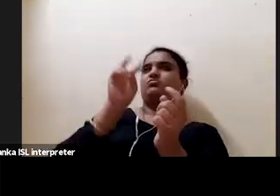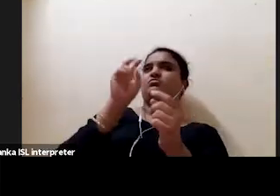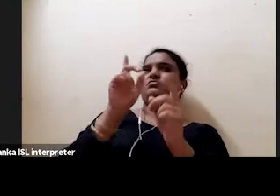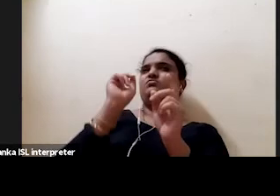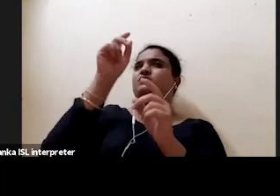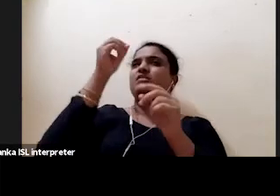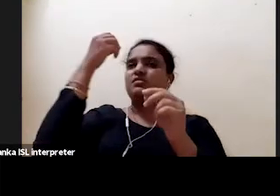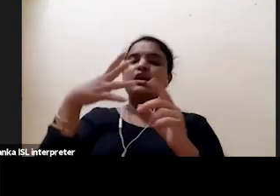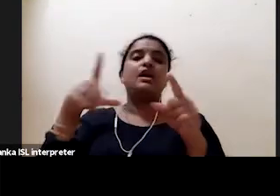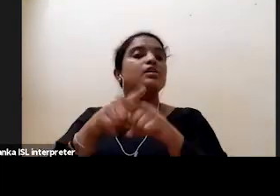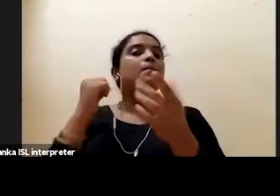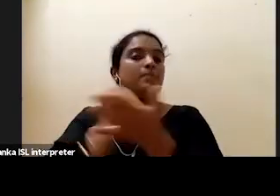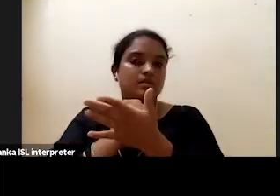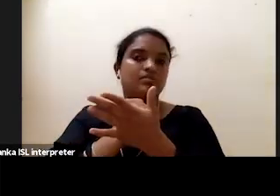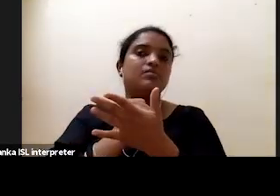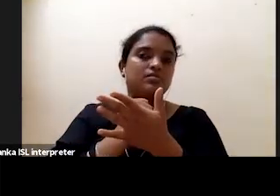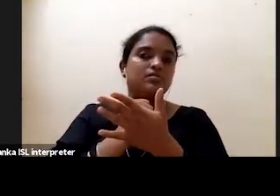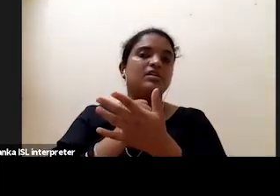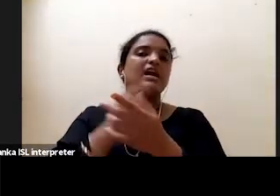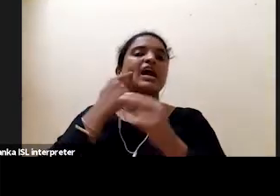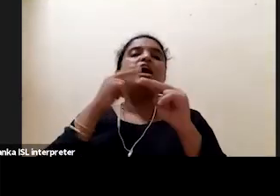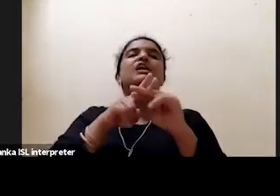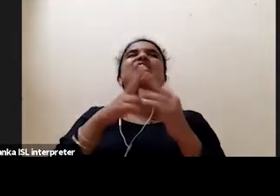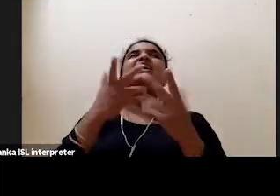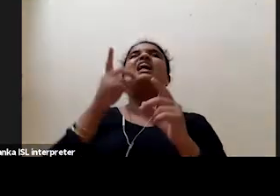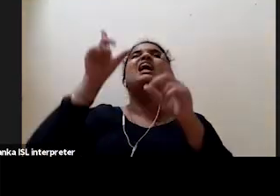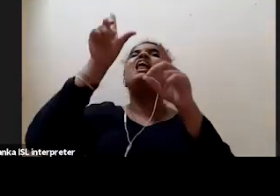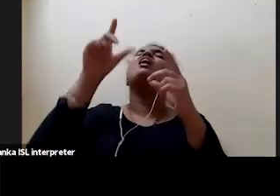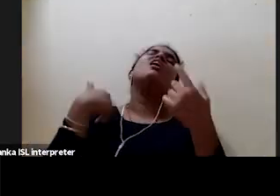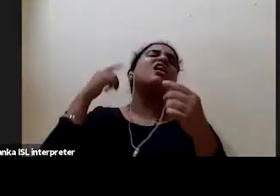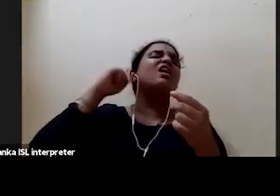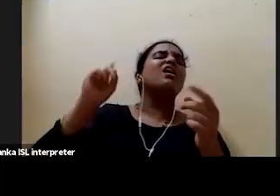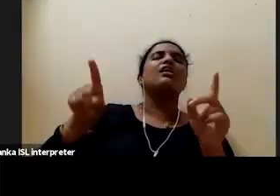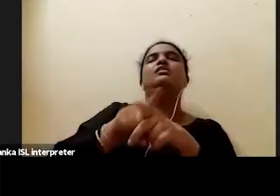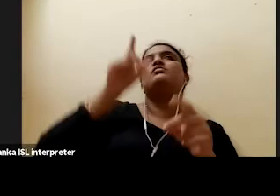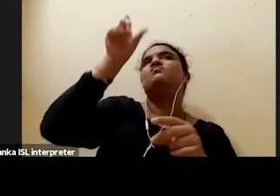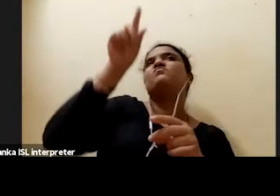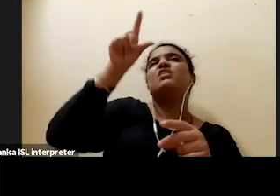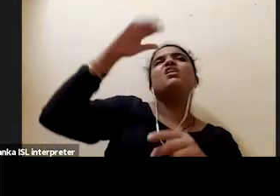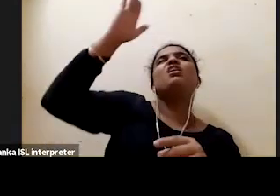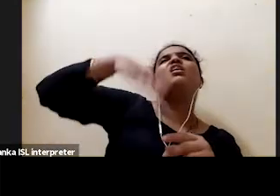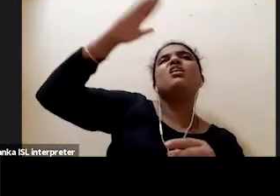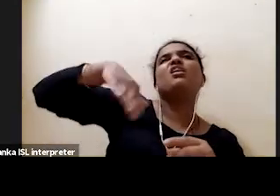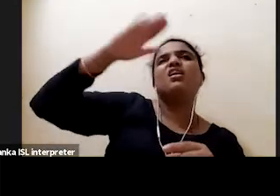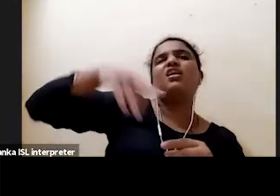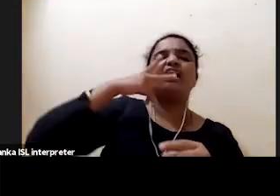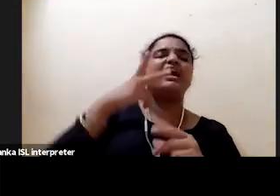attention, to make them click the read more. Otherwise they're just going to scroll away quickly, and maybe if they don't read more, they will not like your post, or they will not